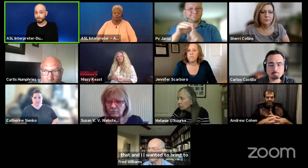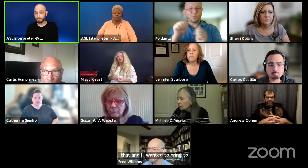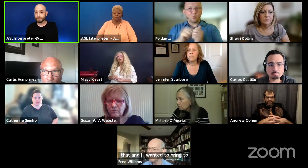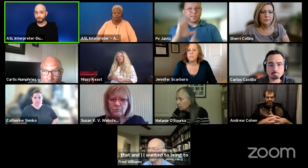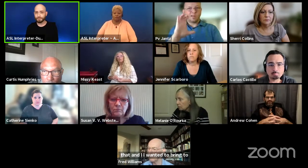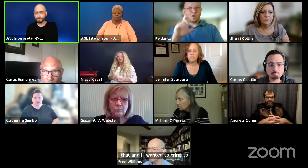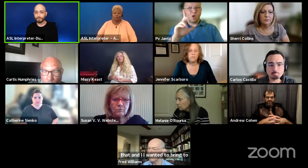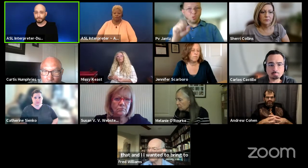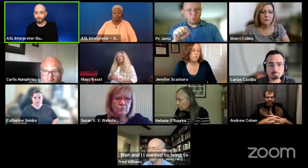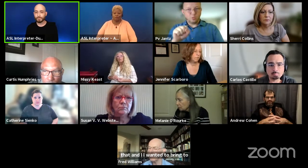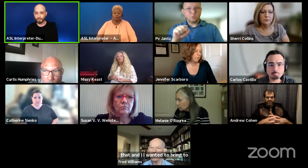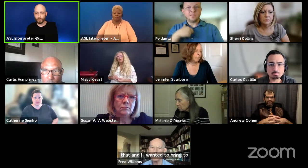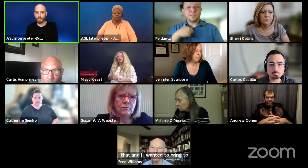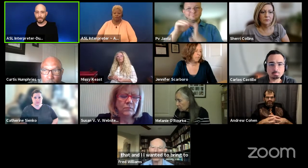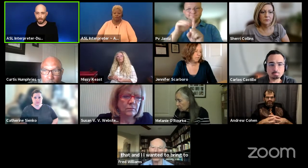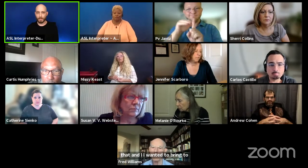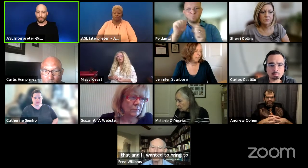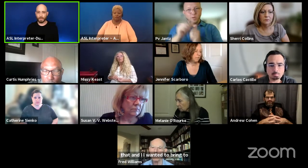forward.